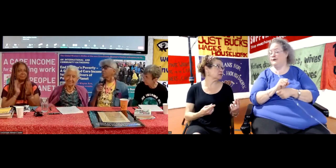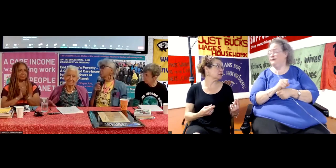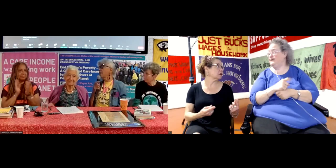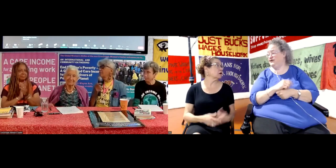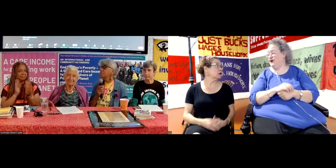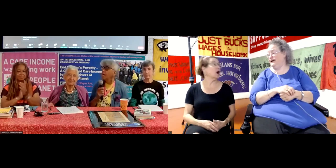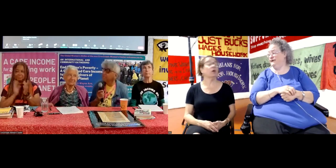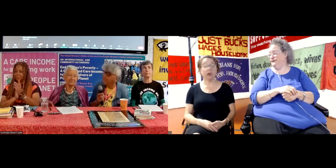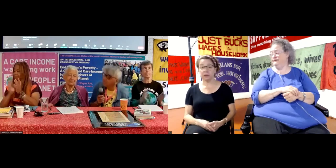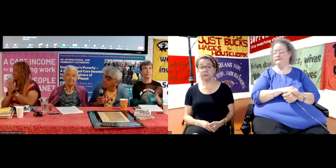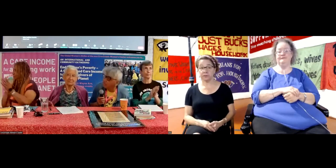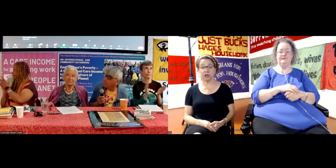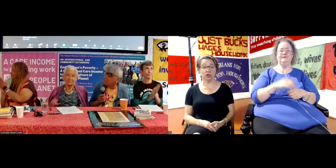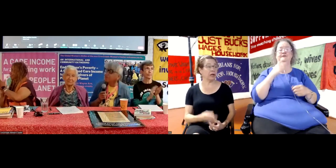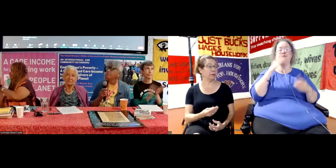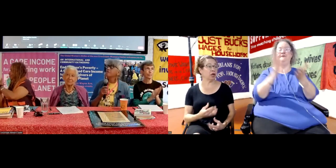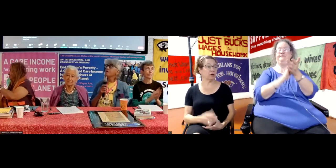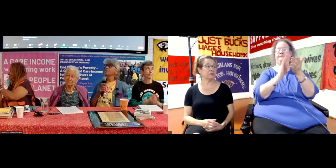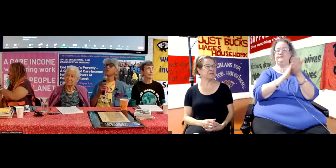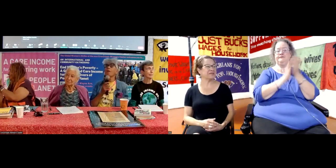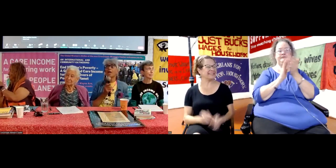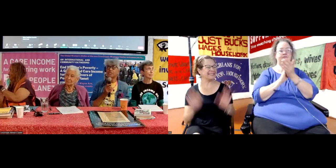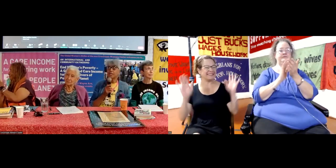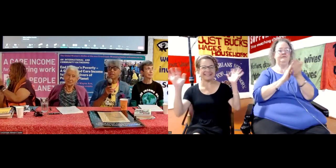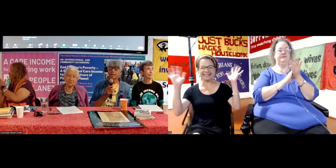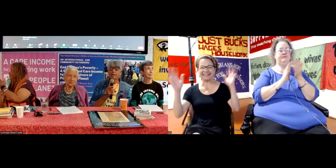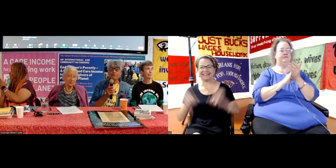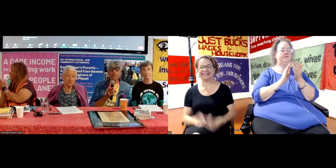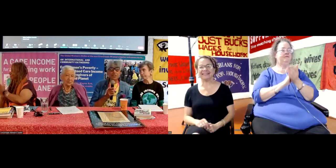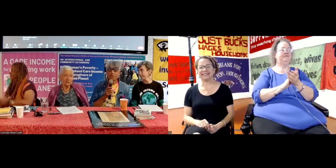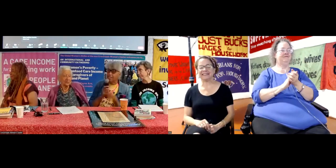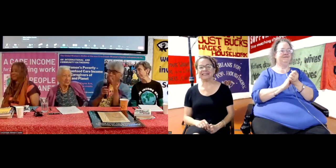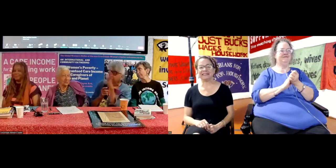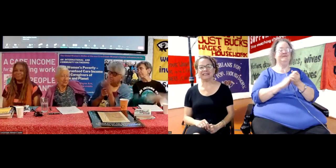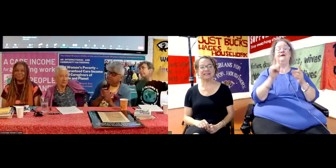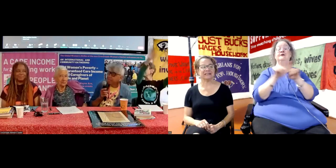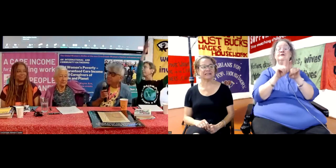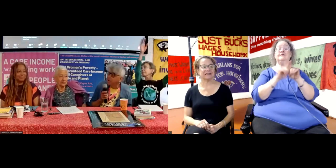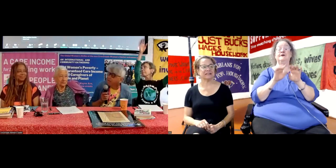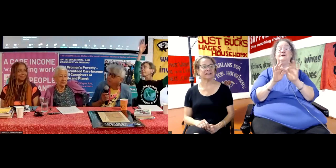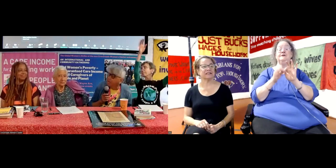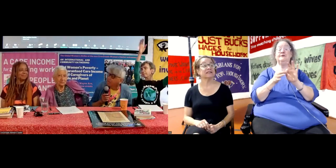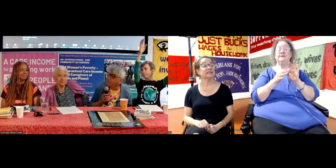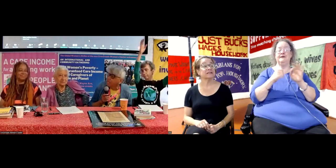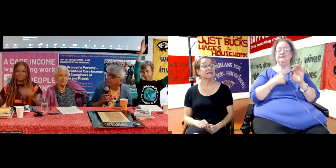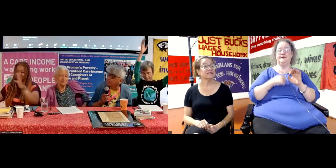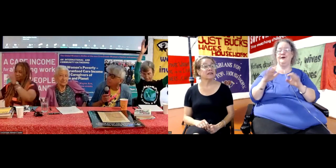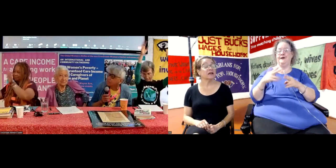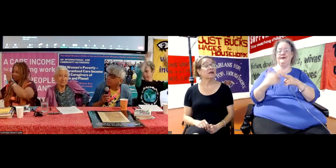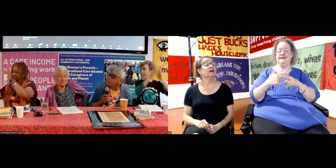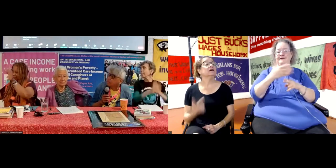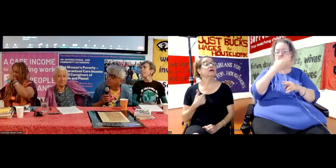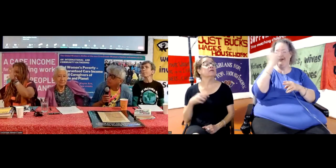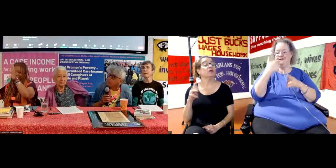We also have sign language over here, so I'm asking for the translators, and I'm sorry, I don't have your names.